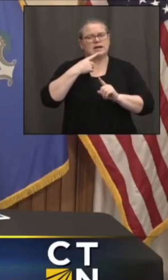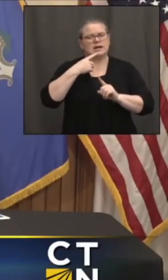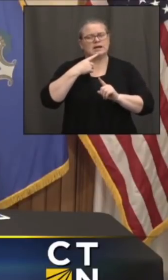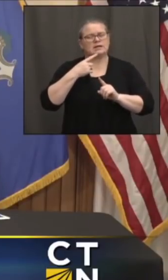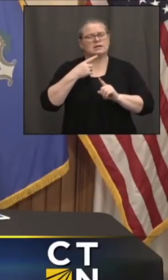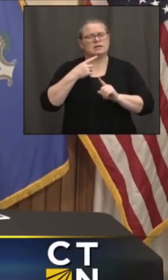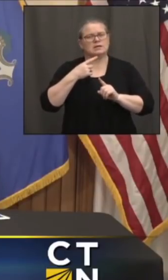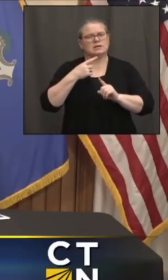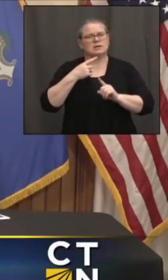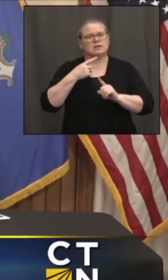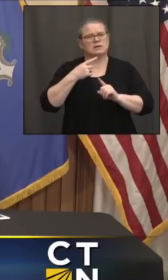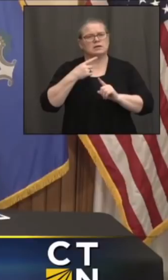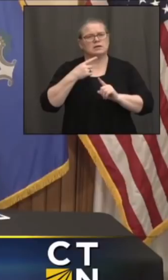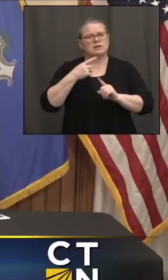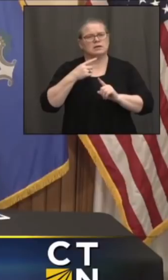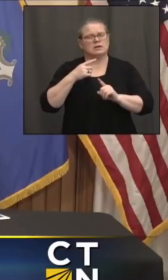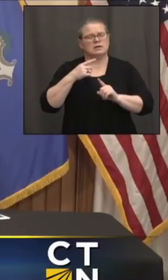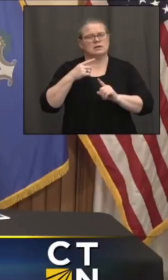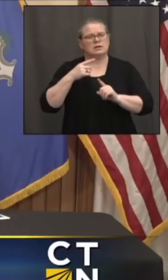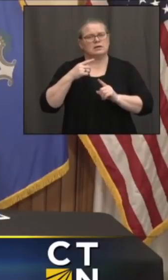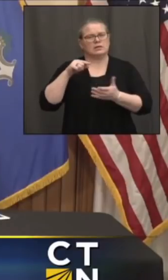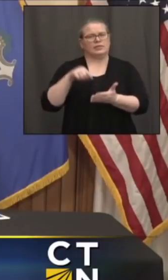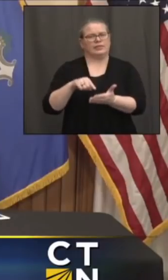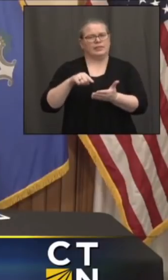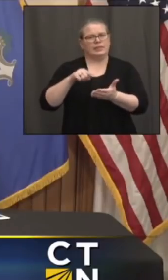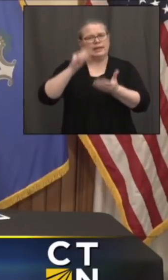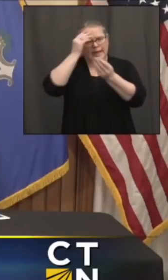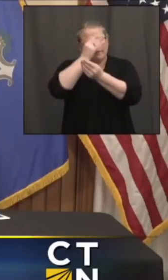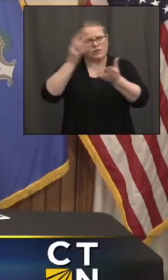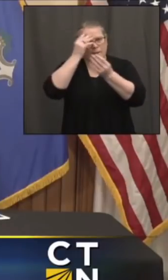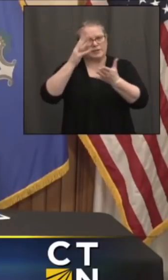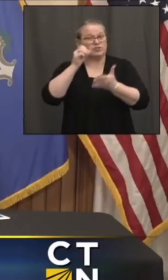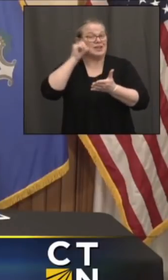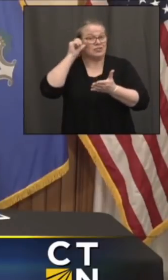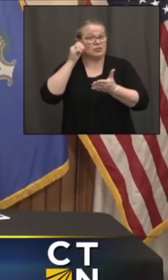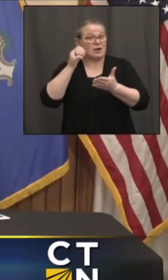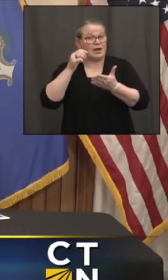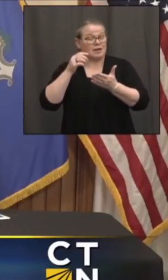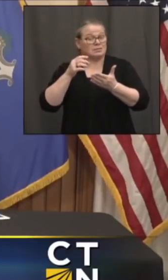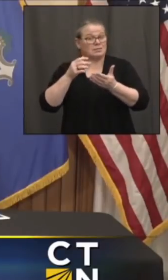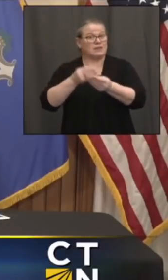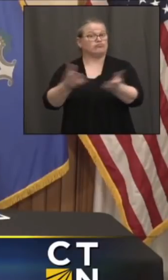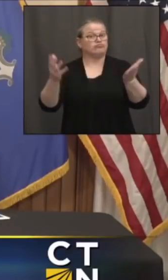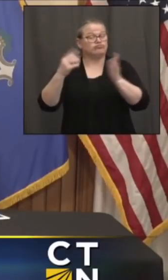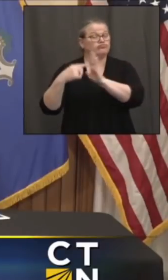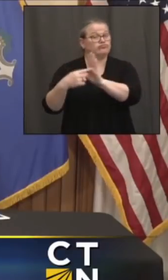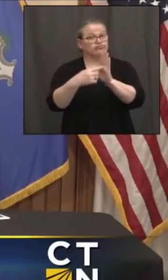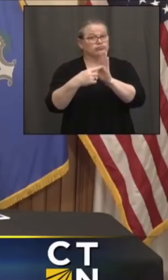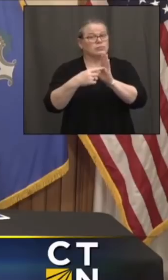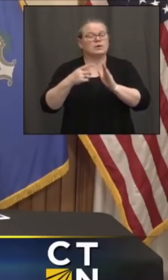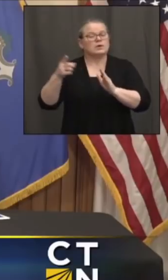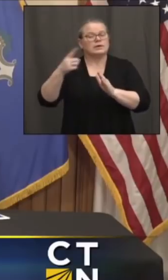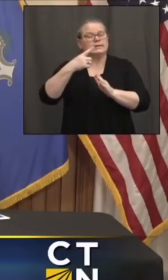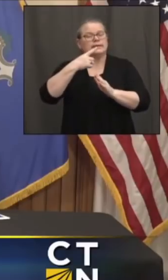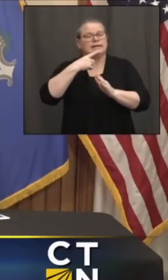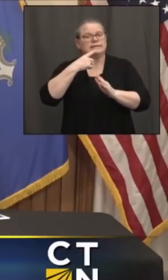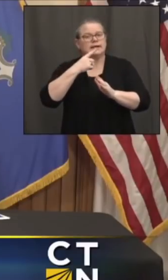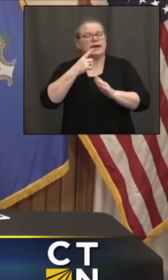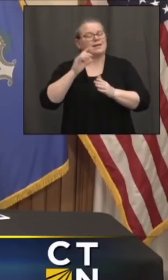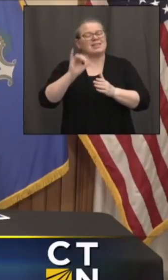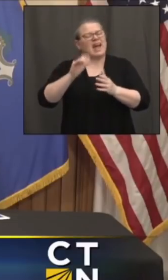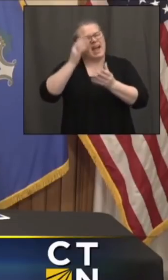was going to be reported regularly. We've certainly heard a lot about the trust gap,